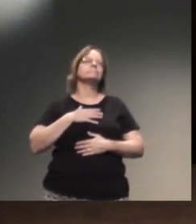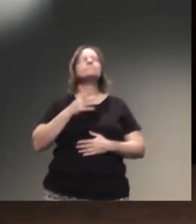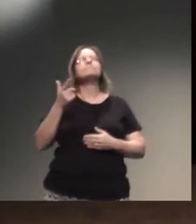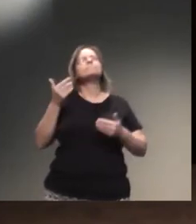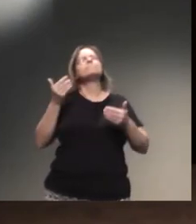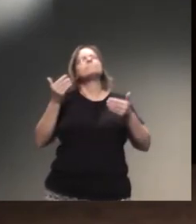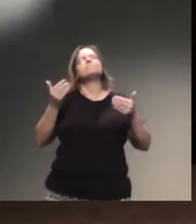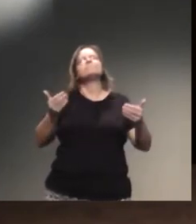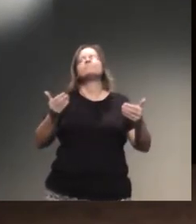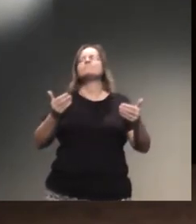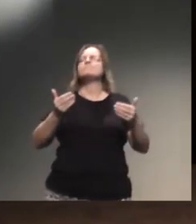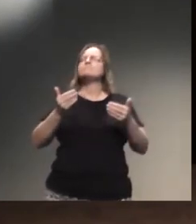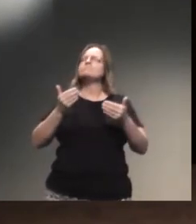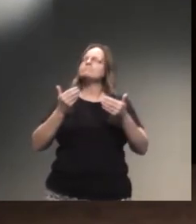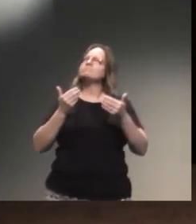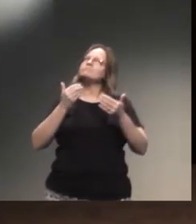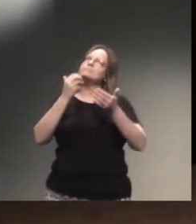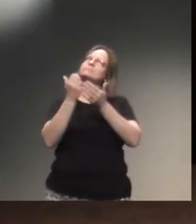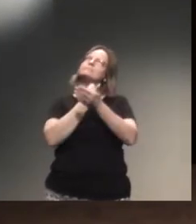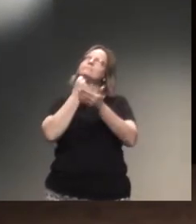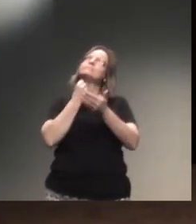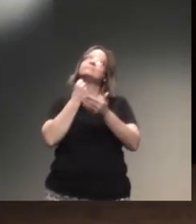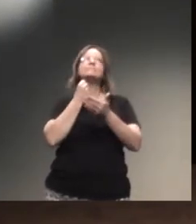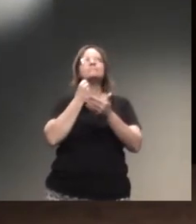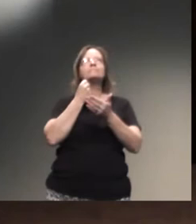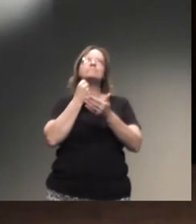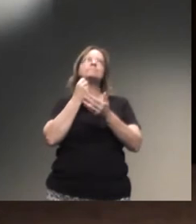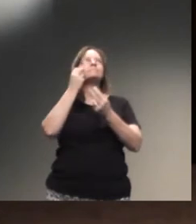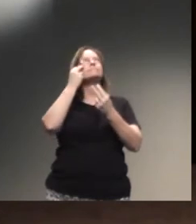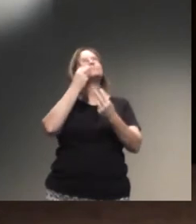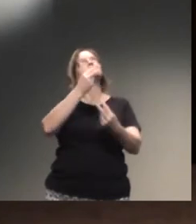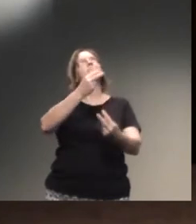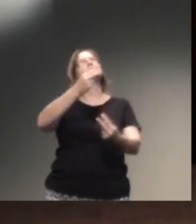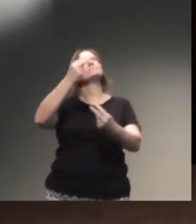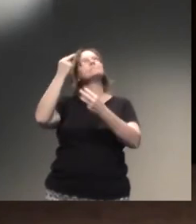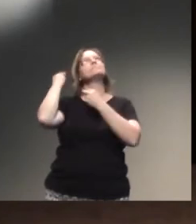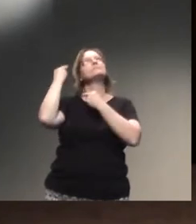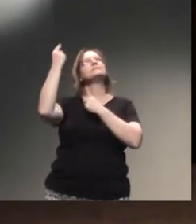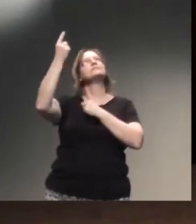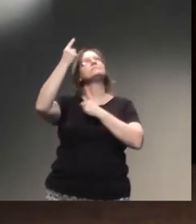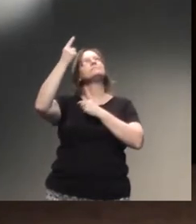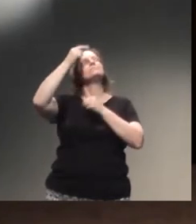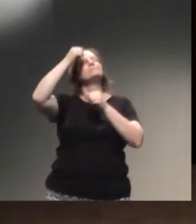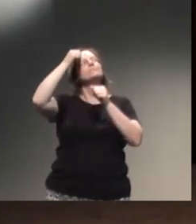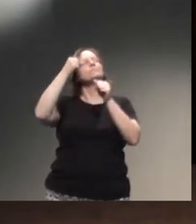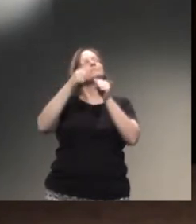the divine light, the divine love of God within us.